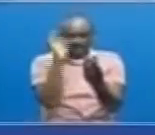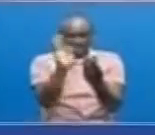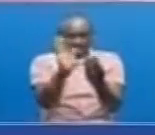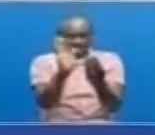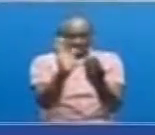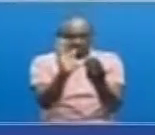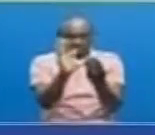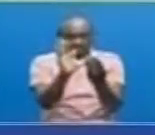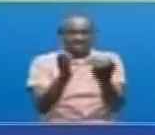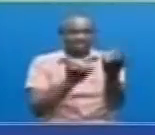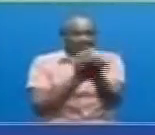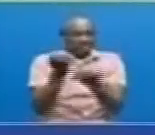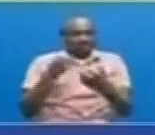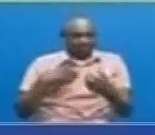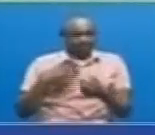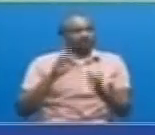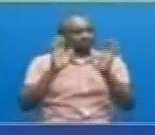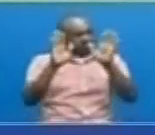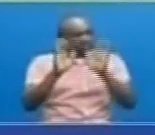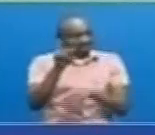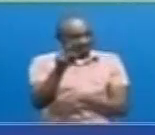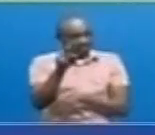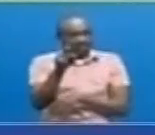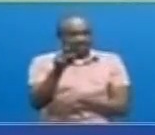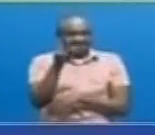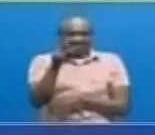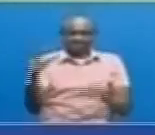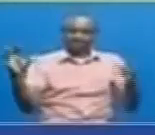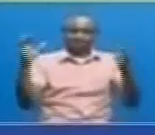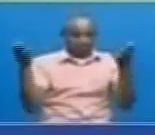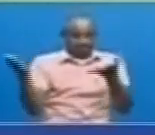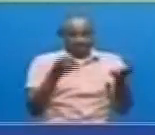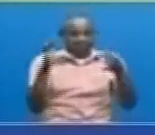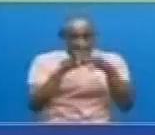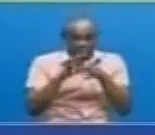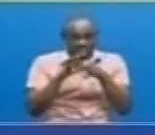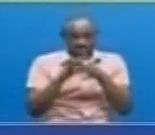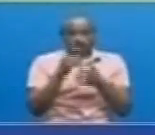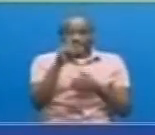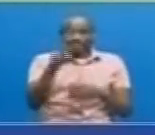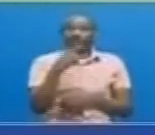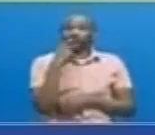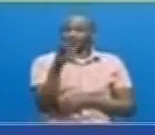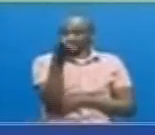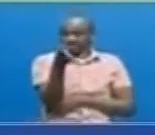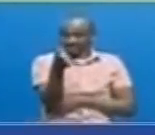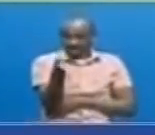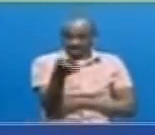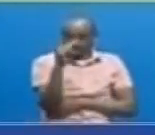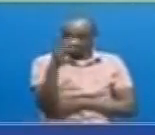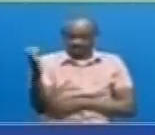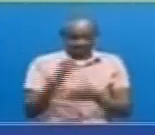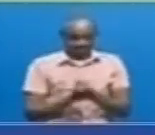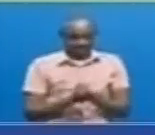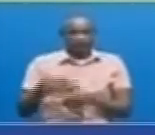minds. Entrepreneurship is key. Entrepreneurship is unifying. 1,200 of us in this hall. For one thing,